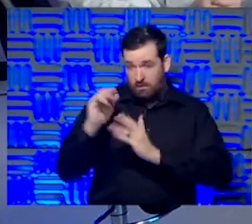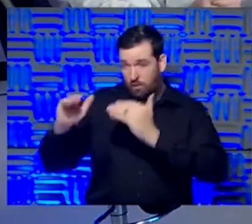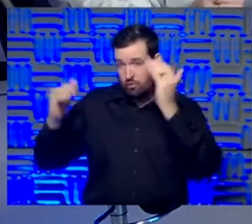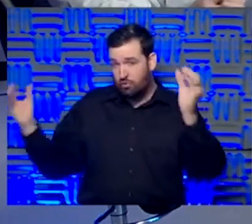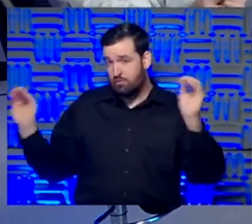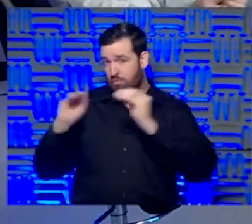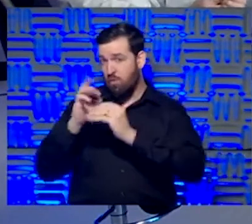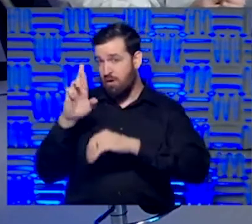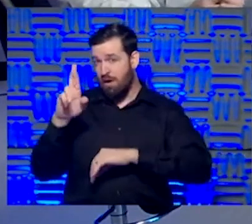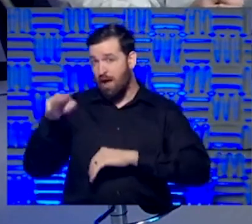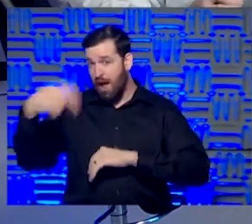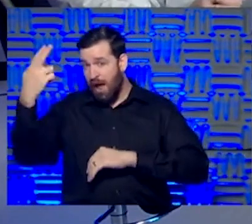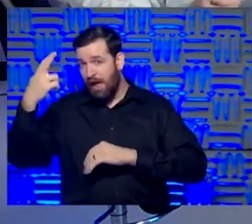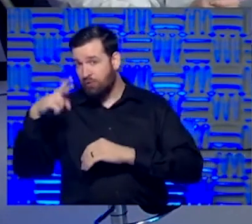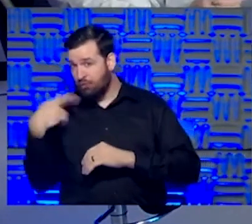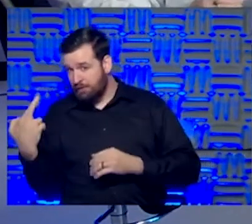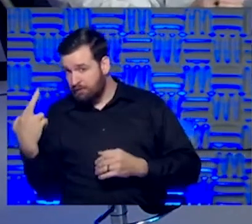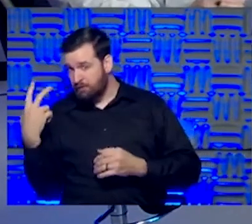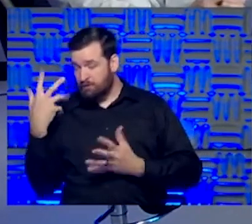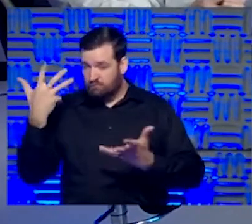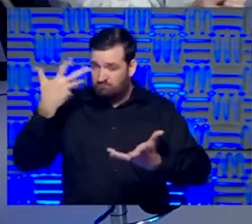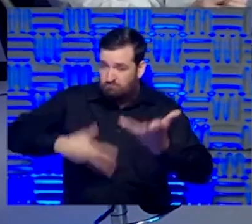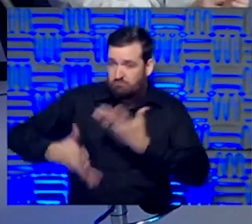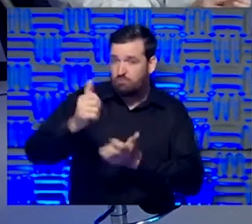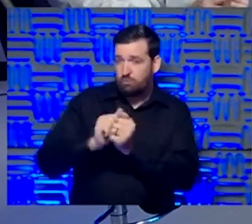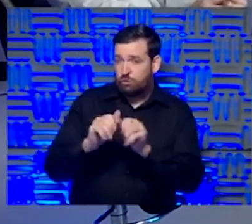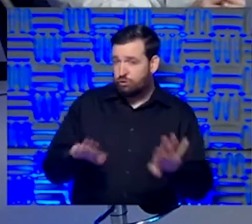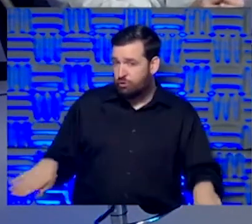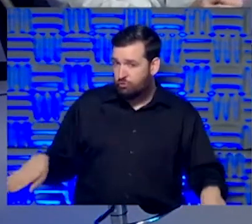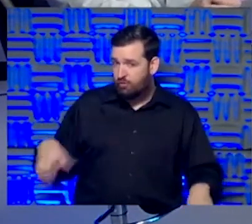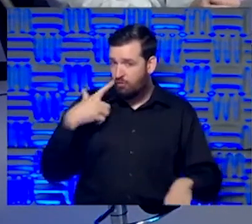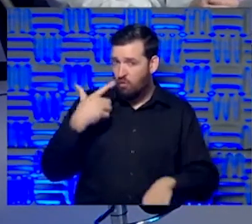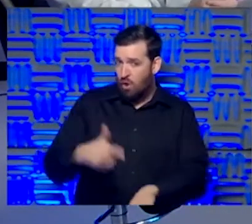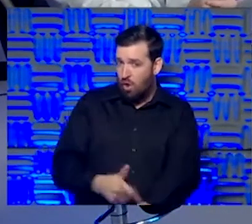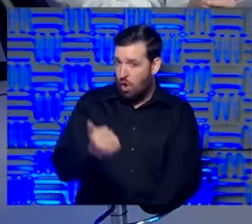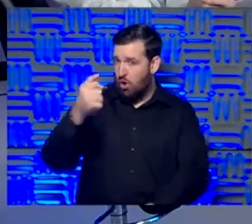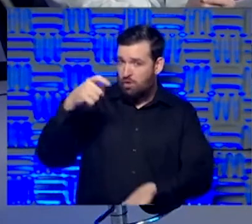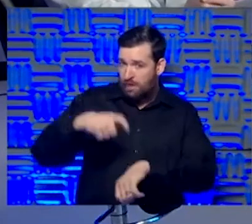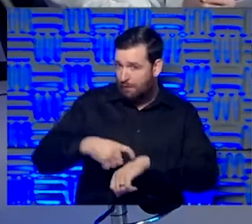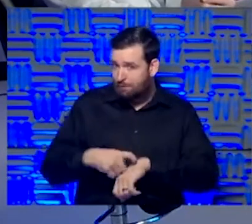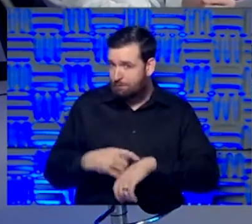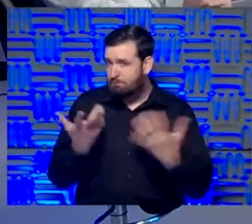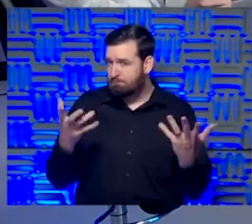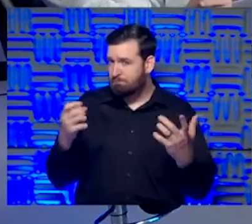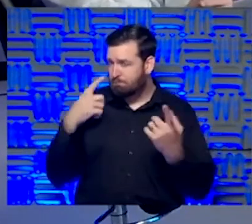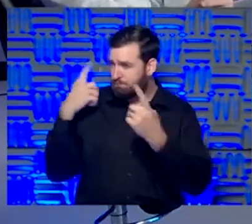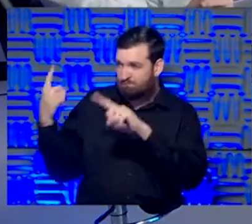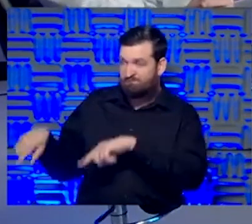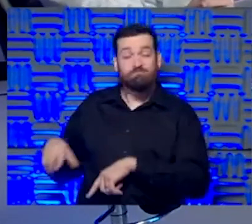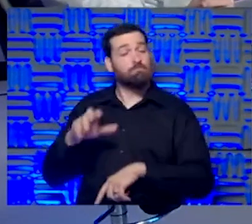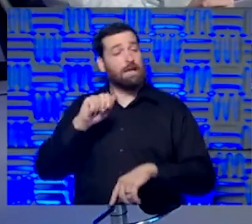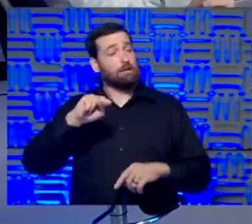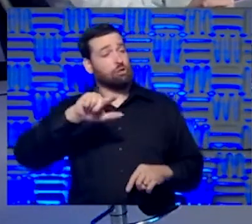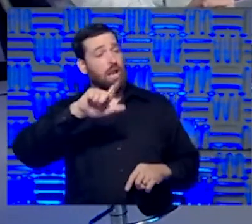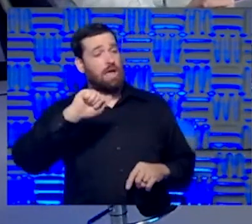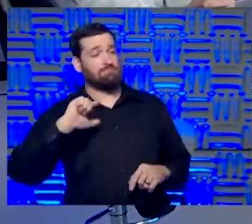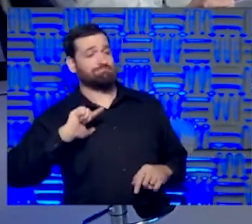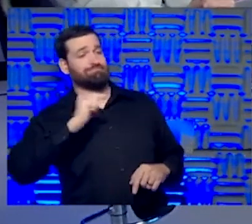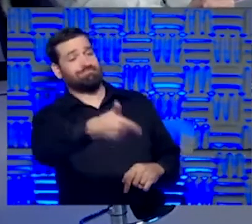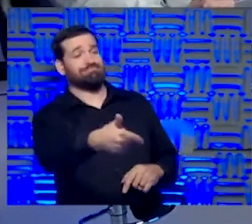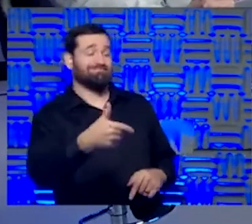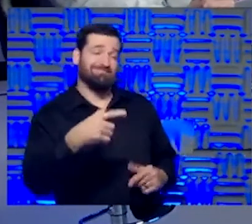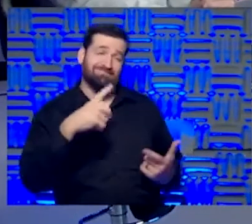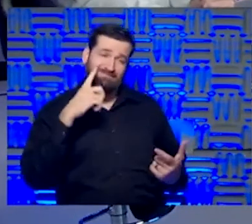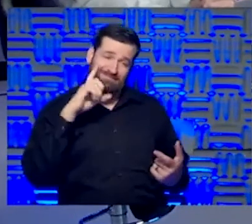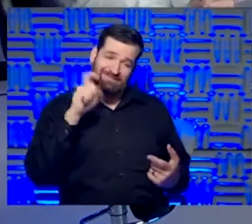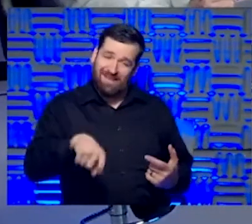given they are around the children for longer periods of time daily? Can you help reconcile that? Okay, Angela, here you go. I think we're going to have